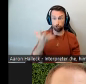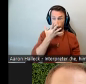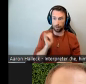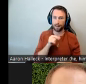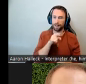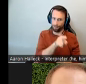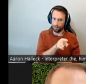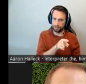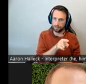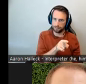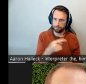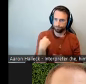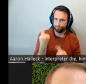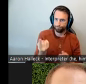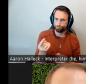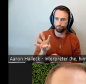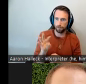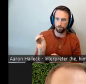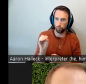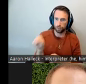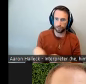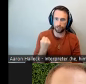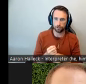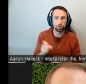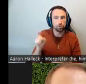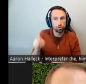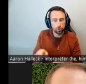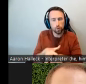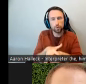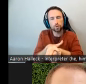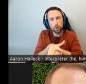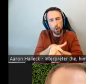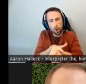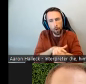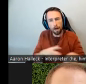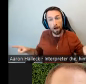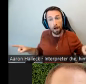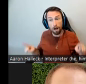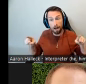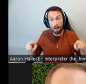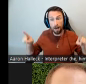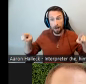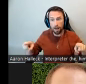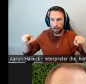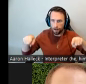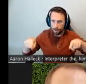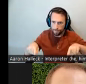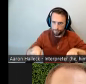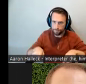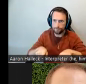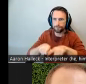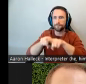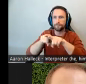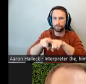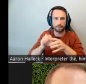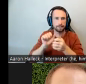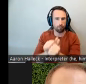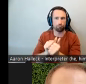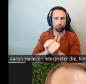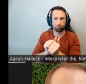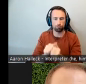the last 40 years or so. Slowly but surely, we should have been bringing those arrows, those lines together. And